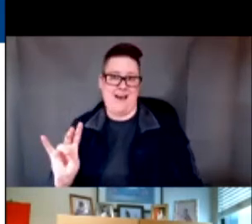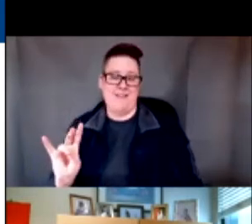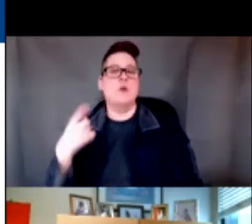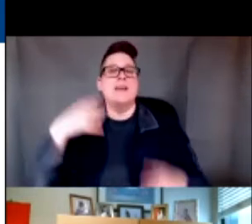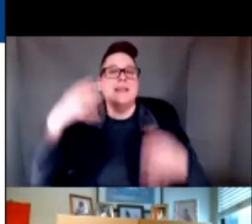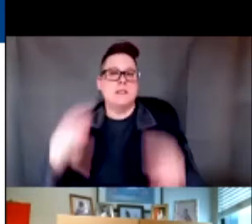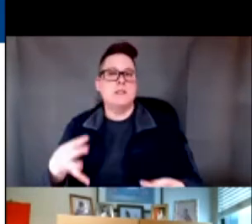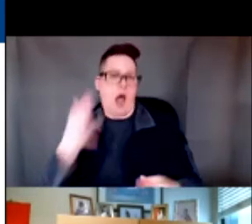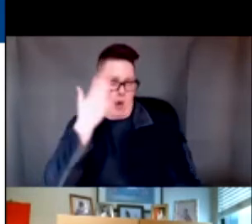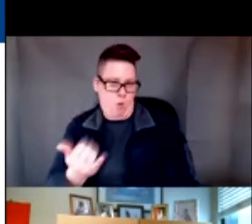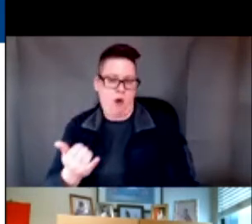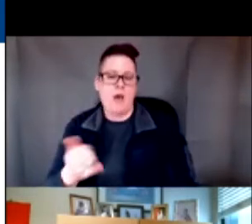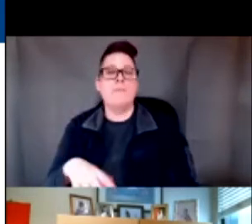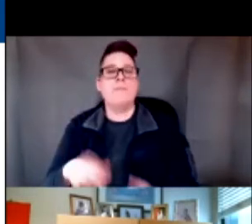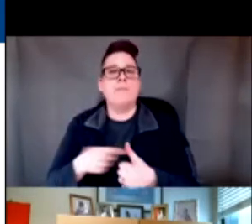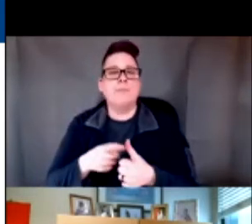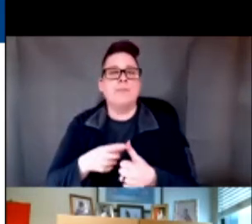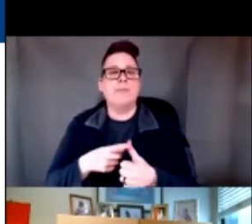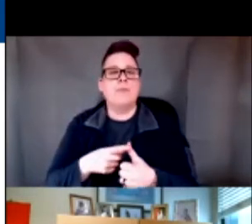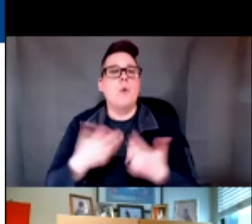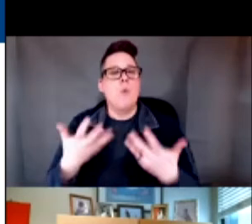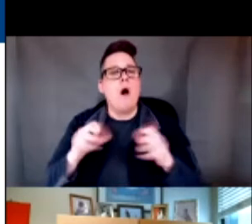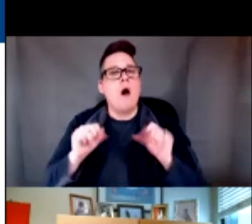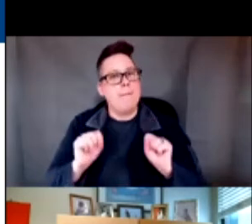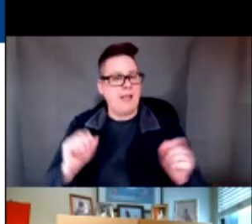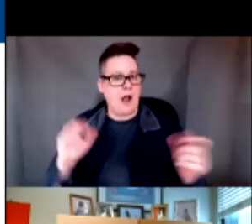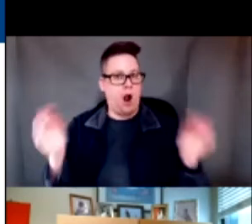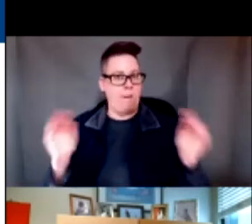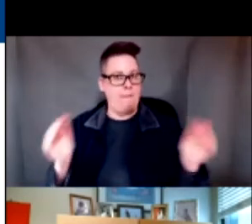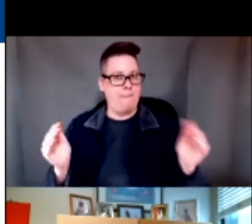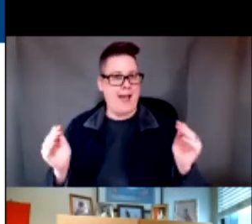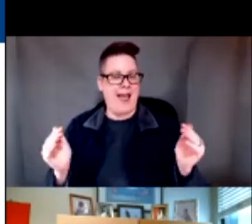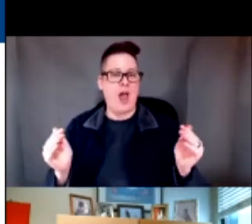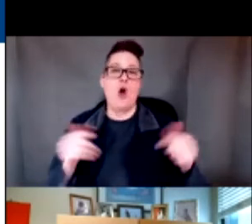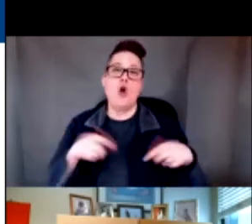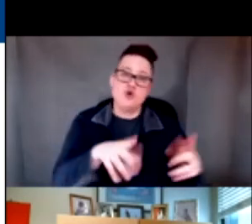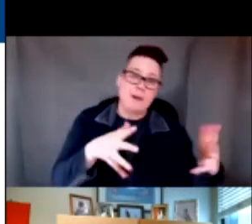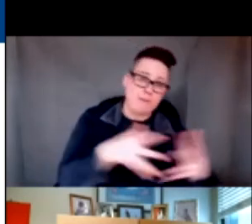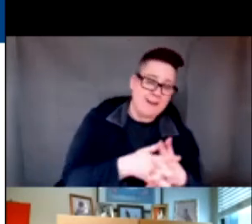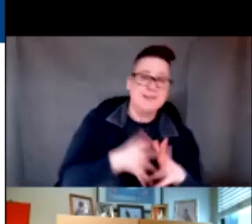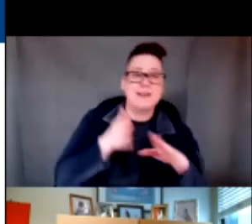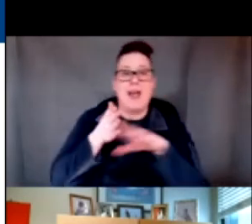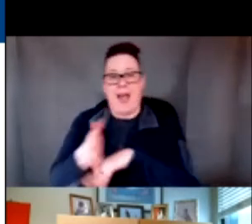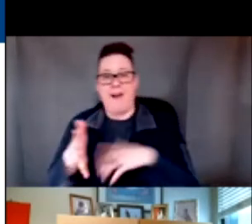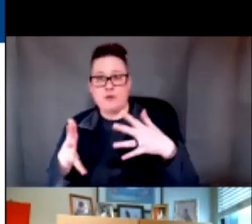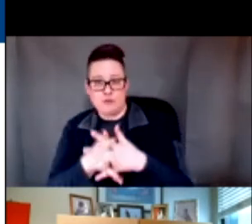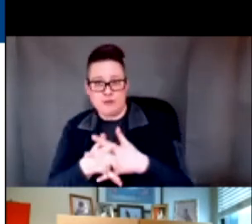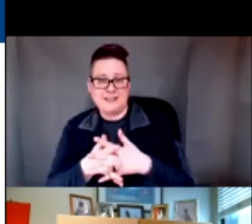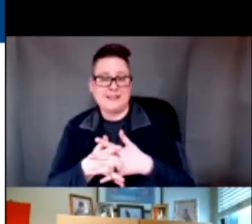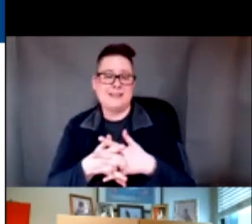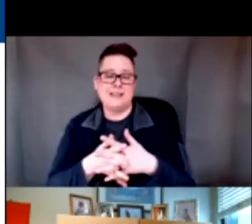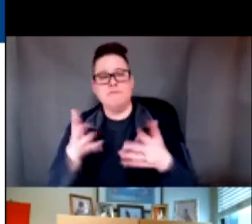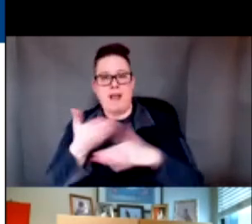decision was made for 2 reasons. First was to have the ability to compare the intrapartum and postpartum screening results to subsequent